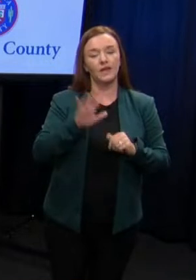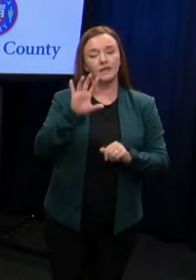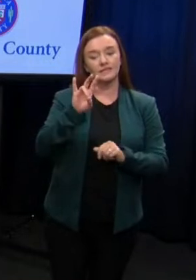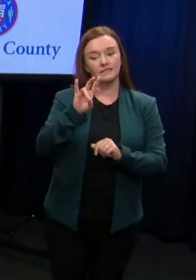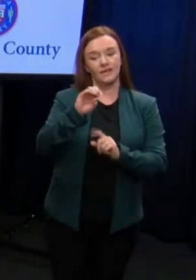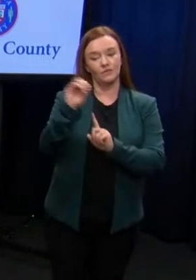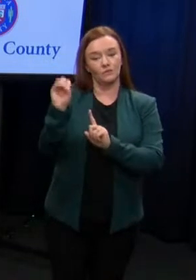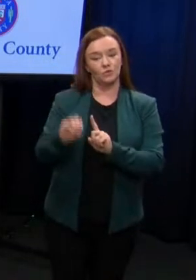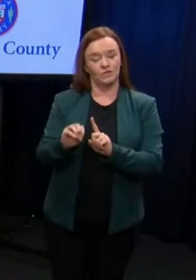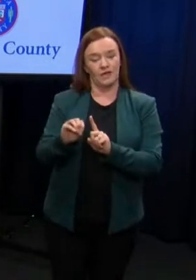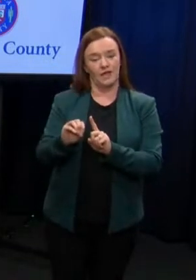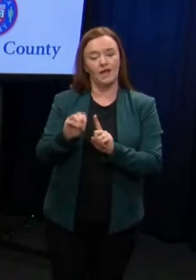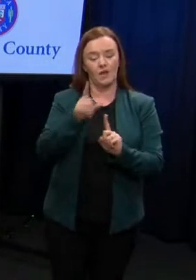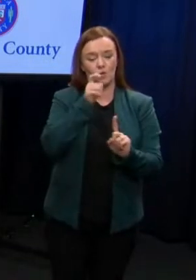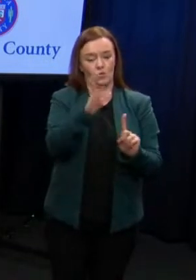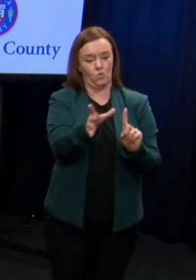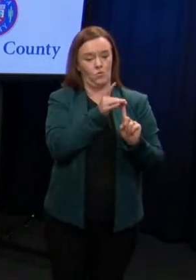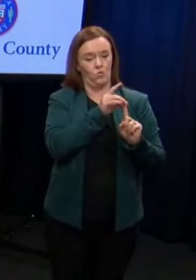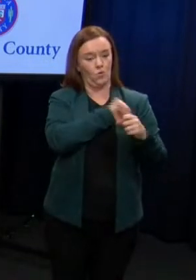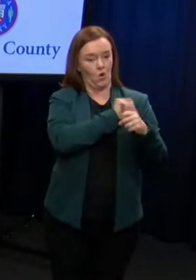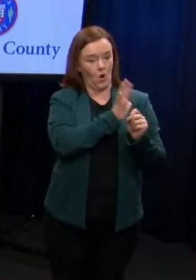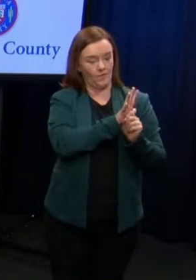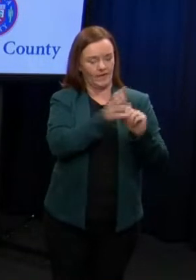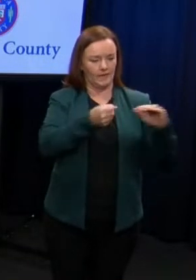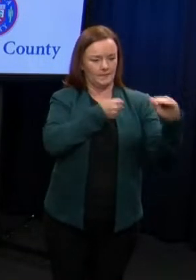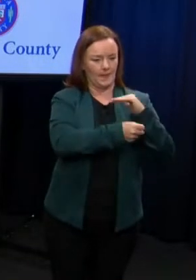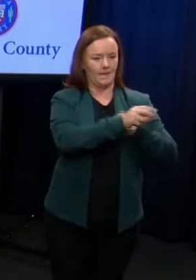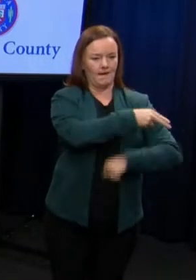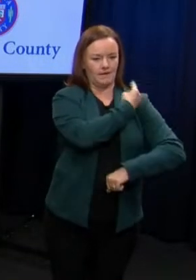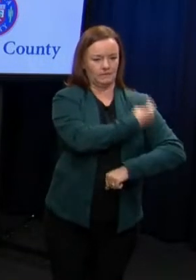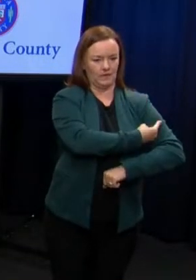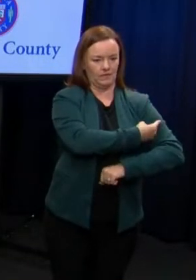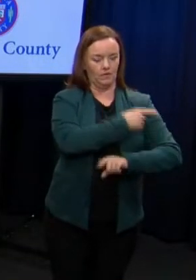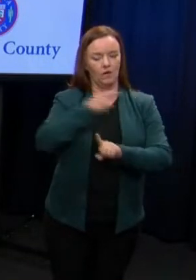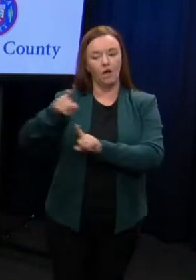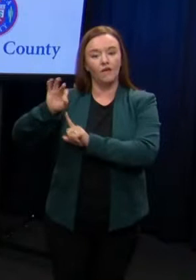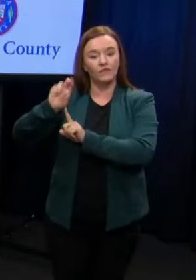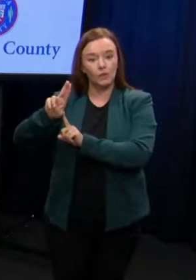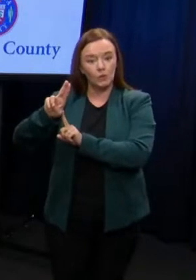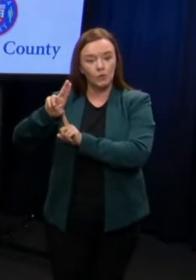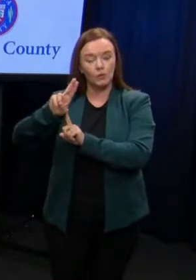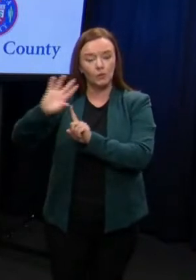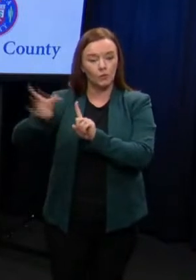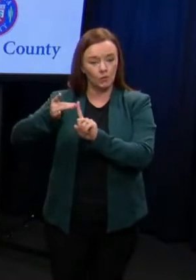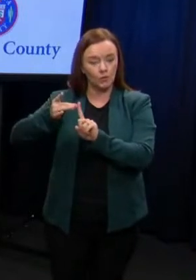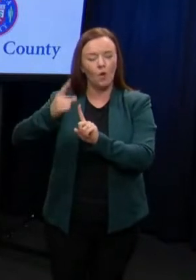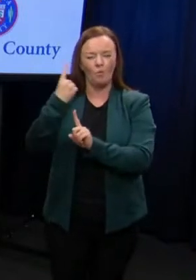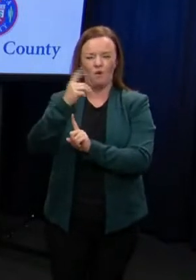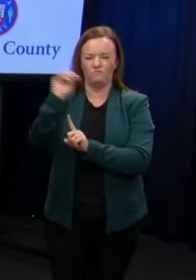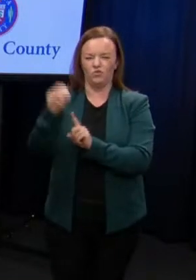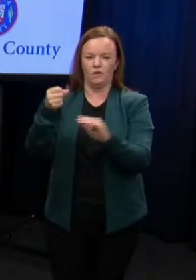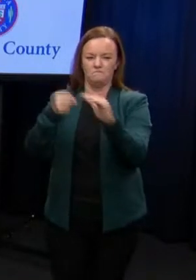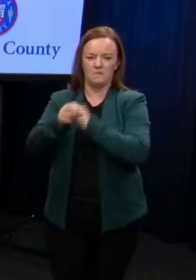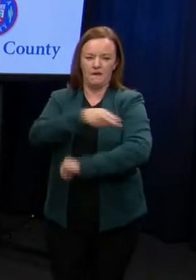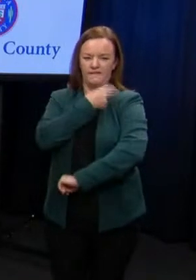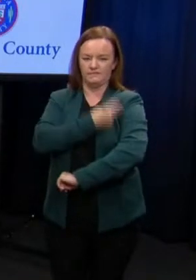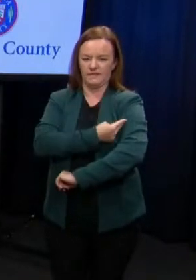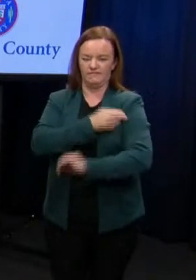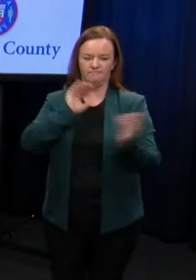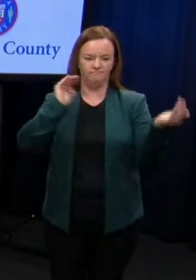of people reported with COVID are hospitalized, compared with just 1% of people with the flu. And